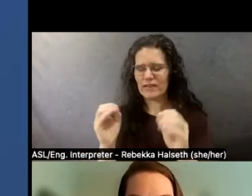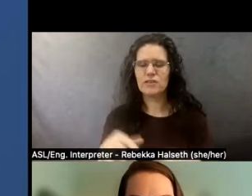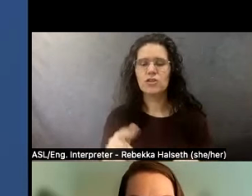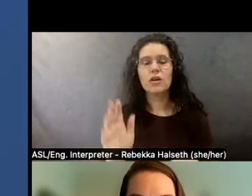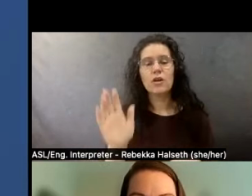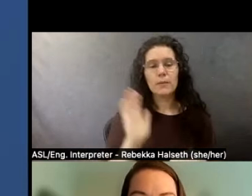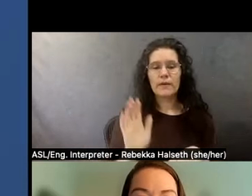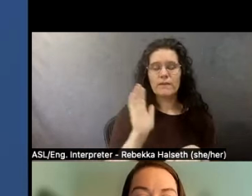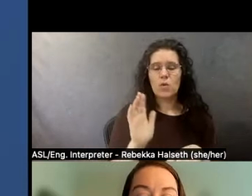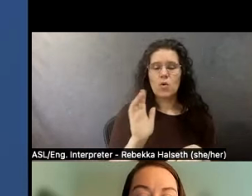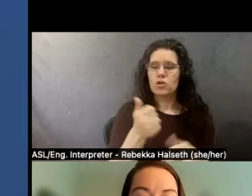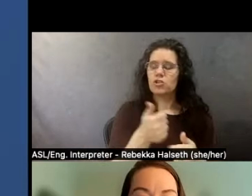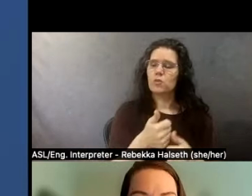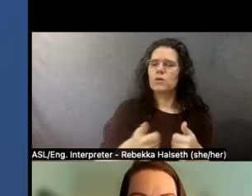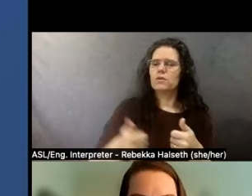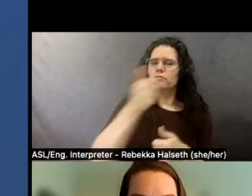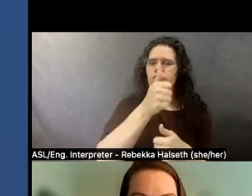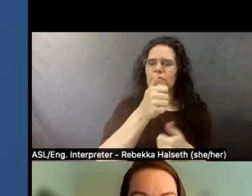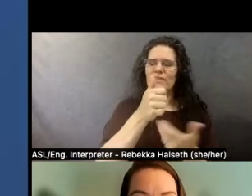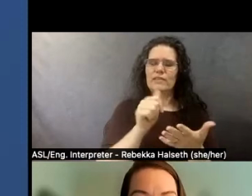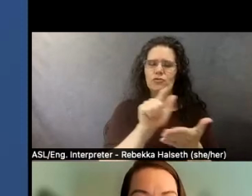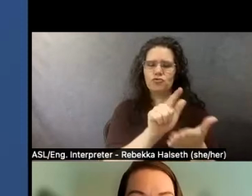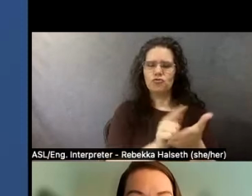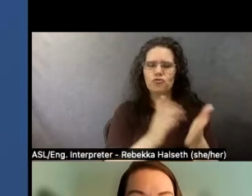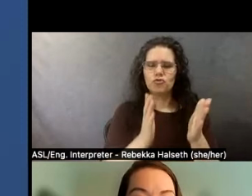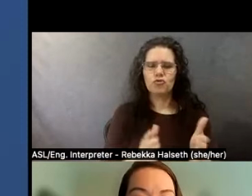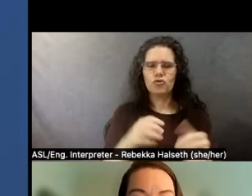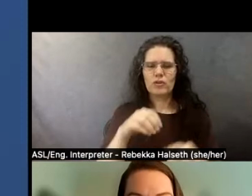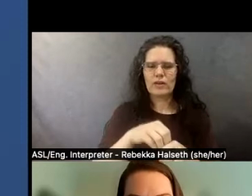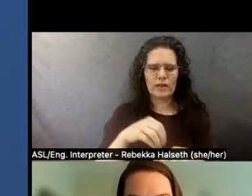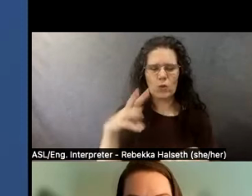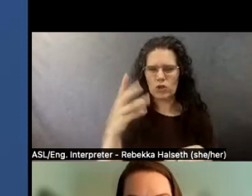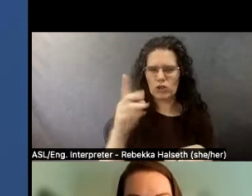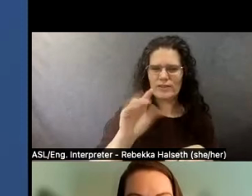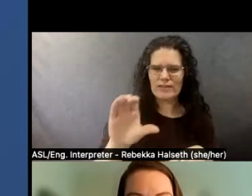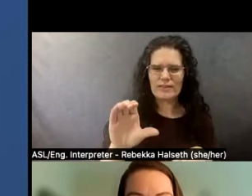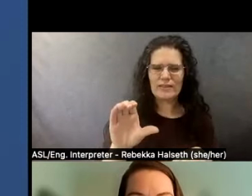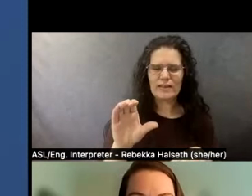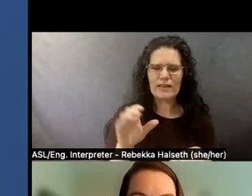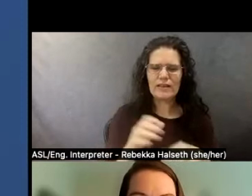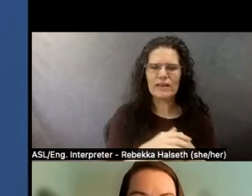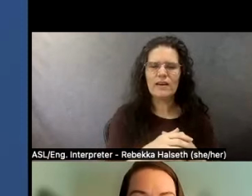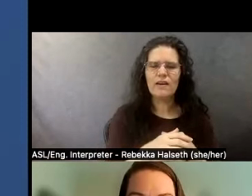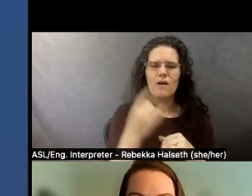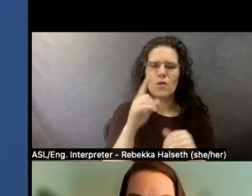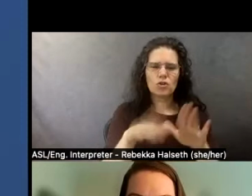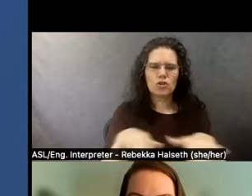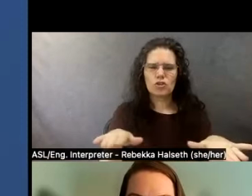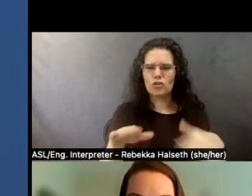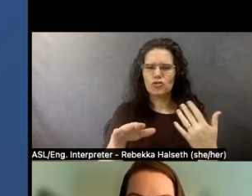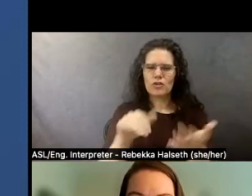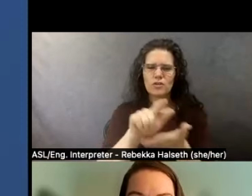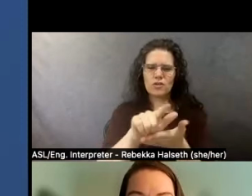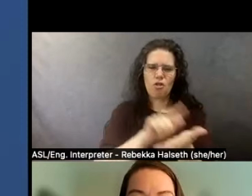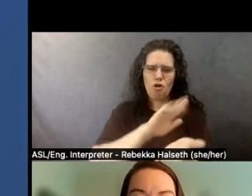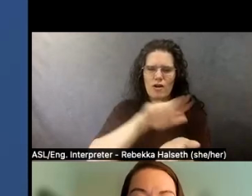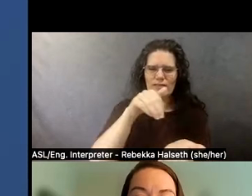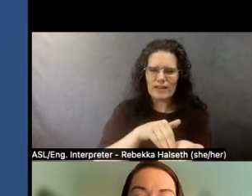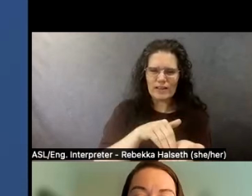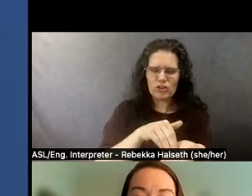Washington, D.C., where she worked in the CLC's Medical Legal Partnership and was the lead on-site attorney at